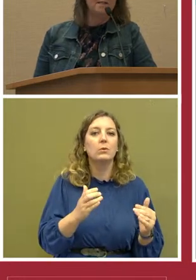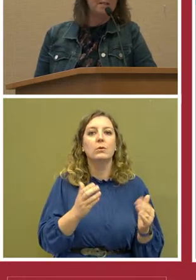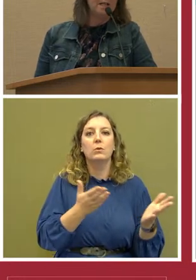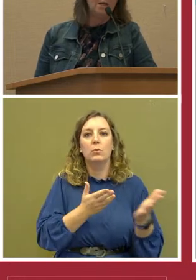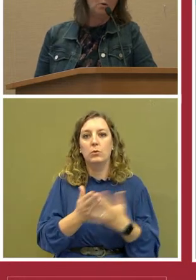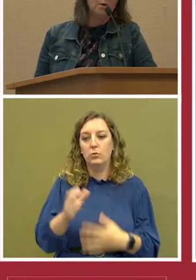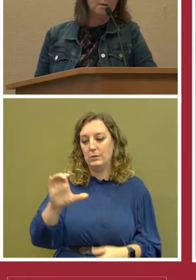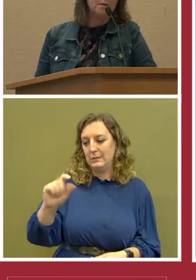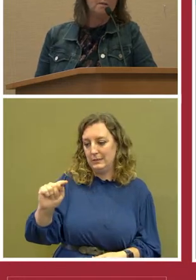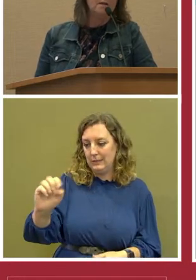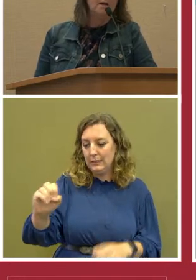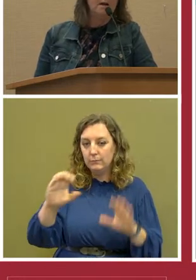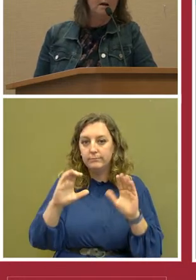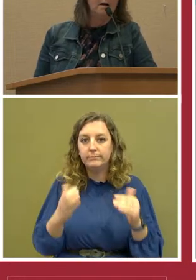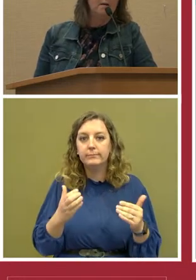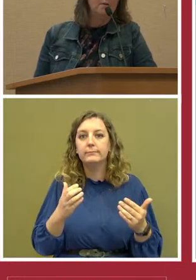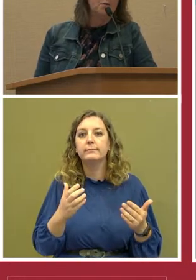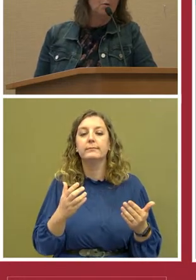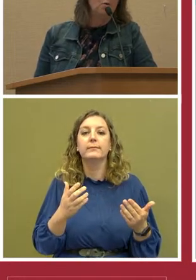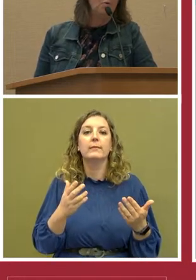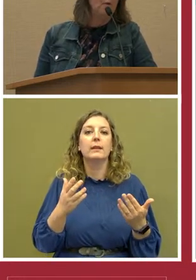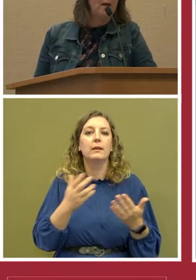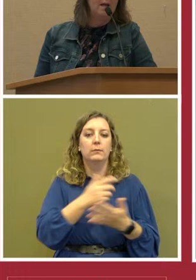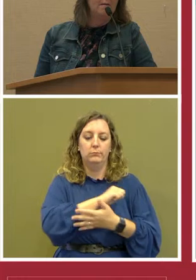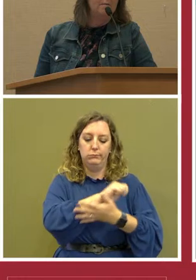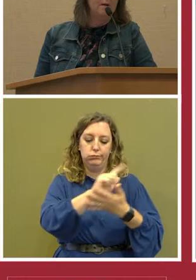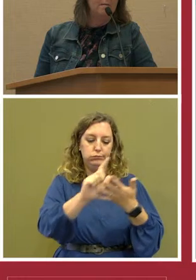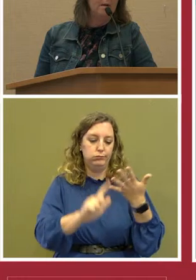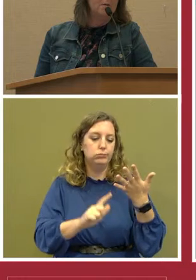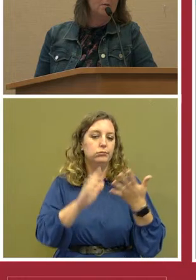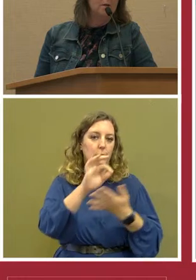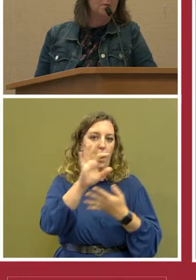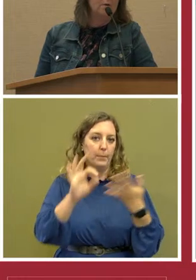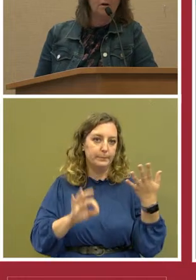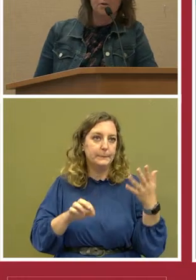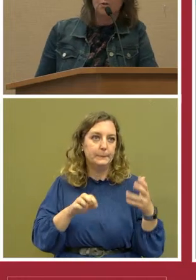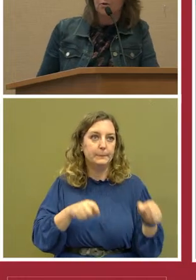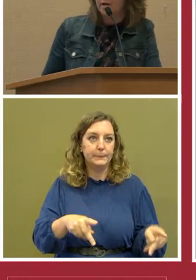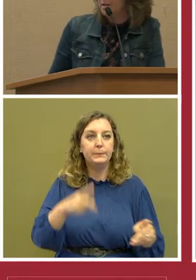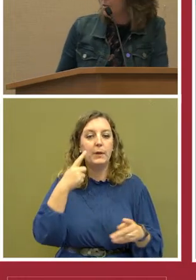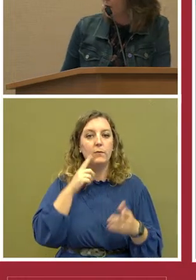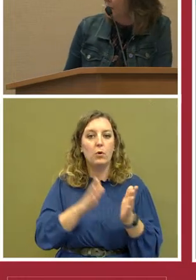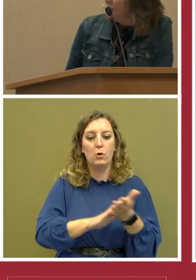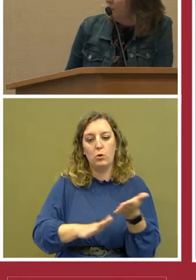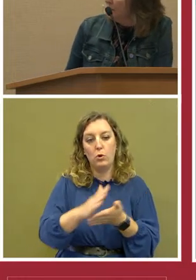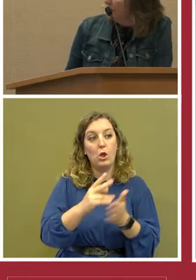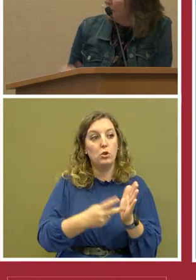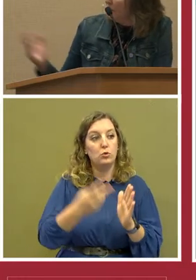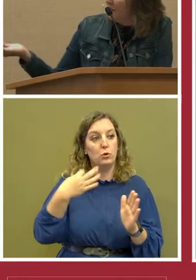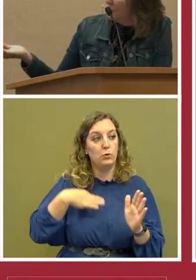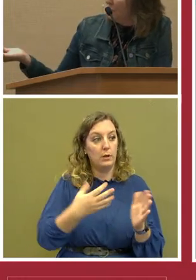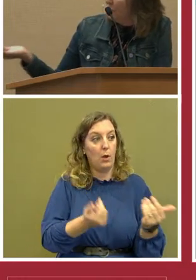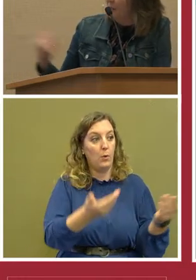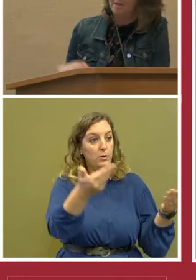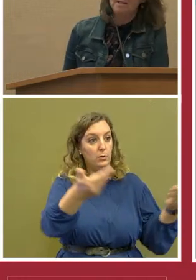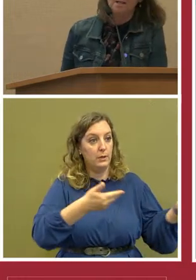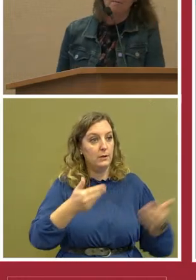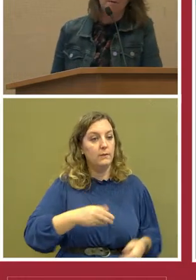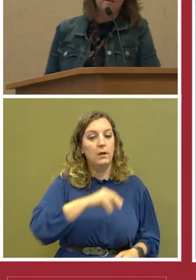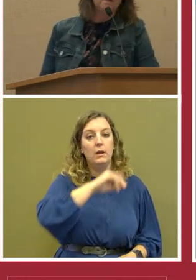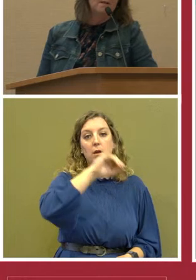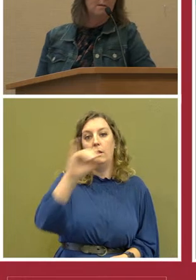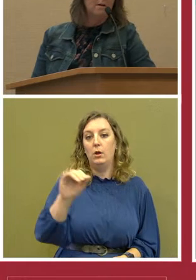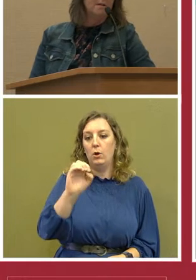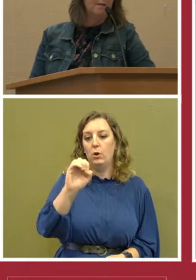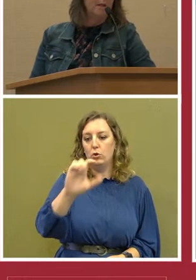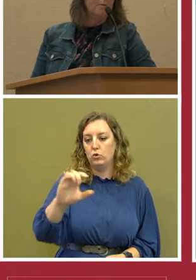through CTE courses. There's a whole array of opportunities for college dual credit. So I'd like to invite Joel Clements to come